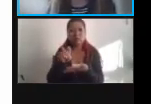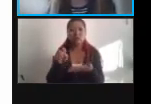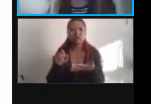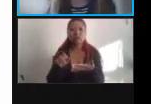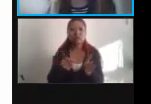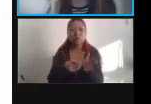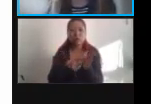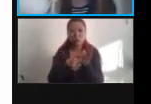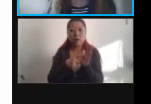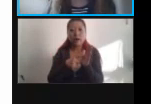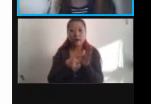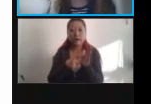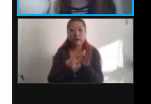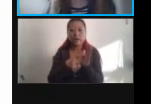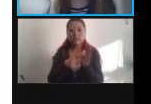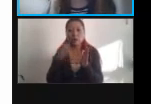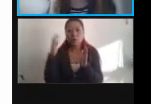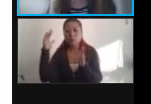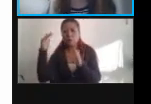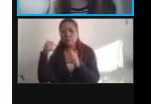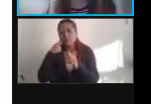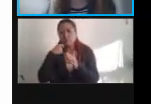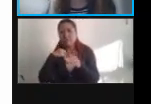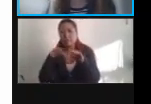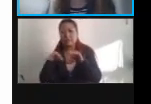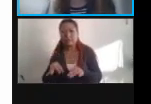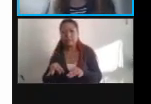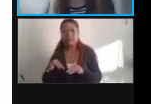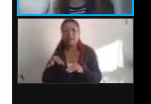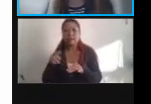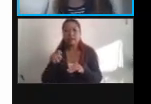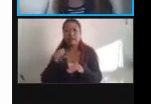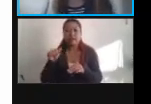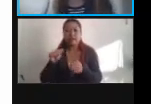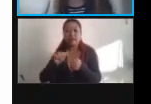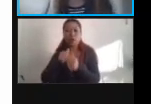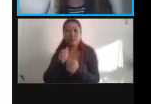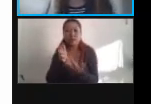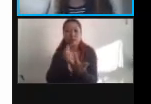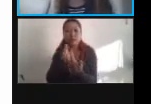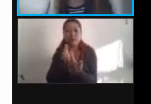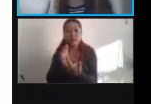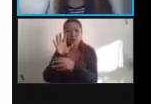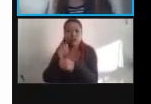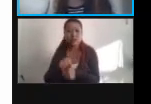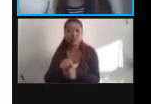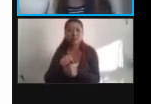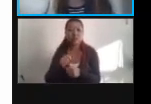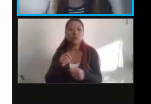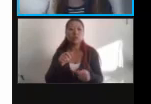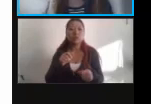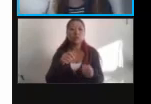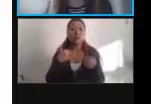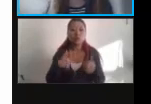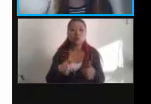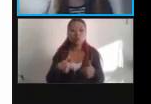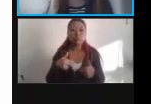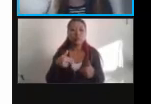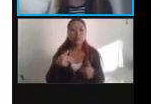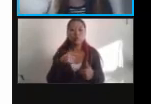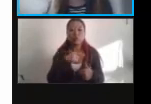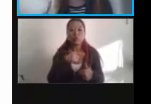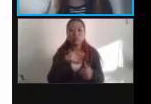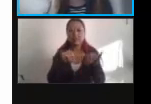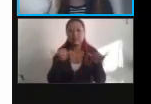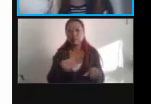co-panelists have helped describe how NASA is adjusting to this as well. Human exploration requires both an optimum functioning of both the spacecraft